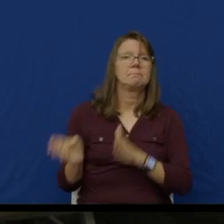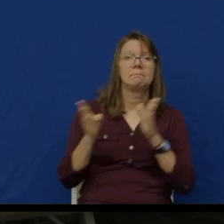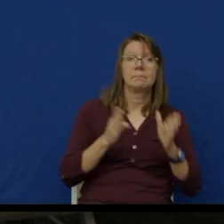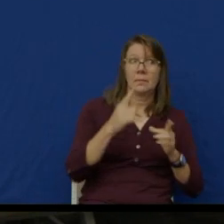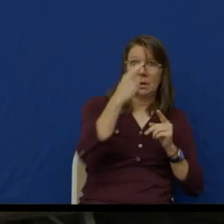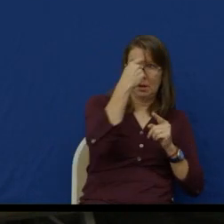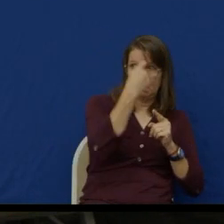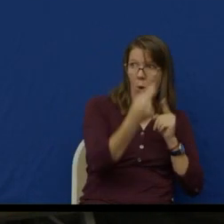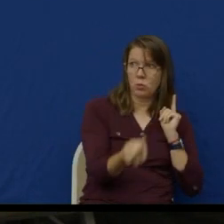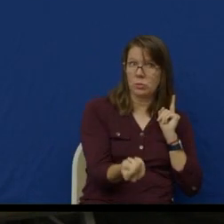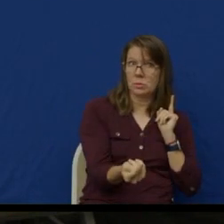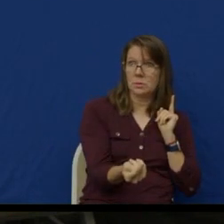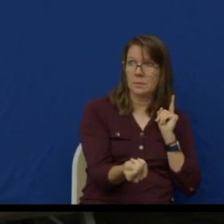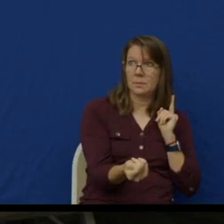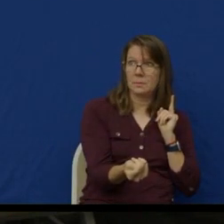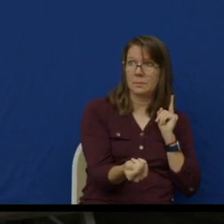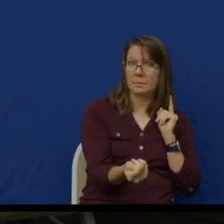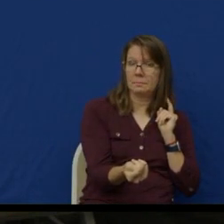Any opposed?